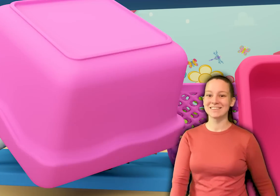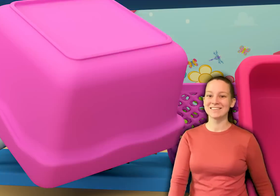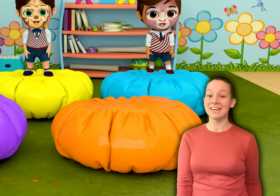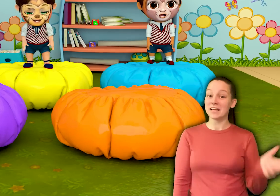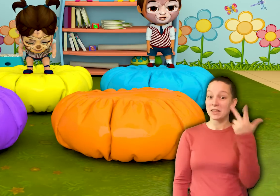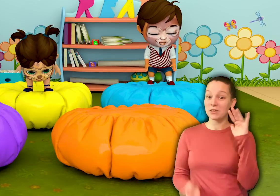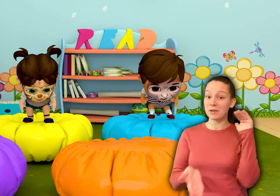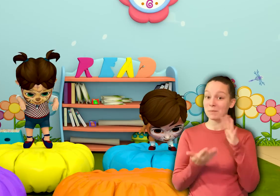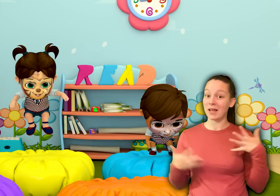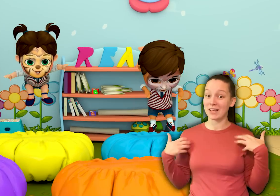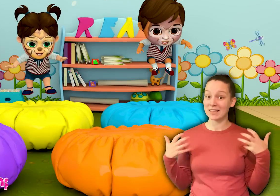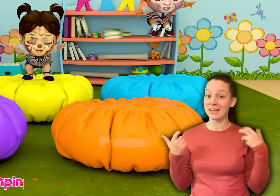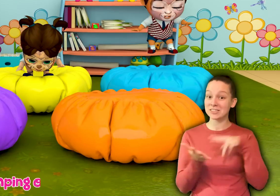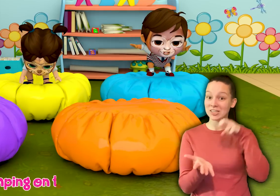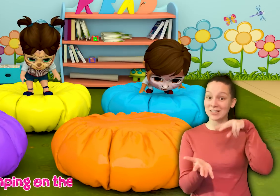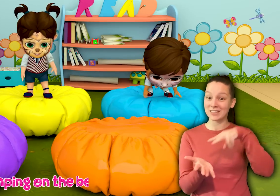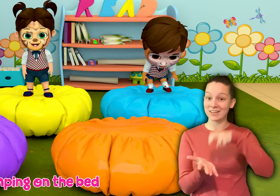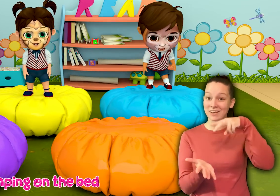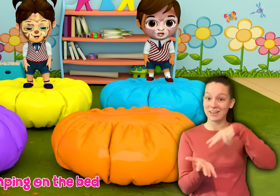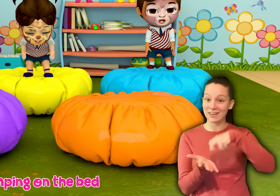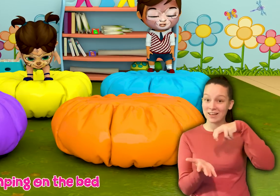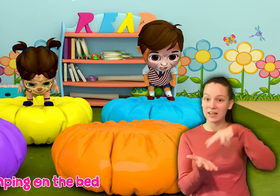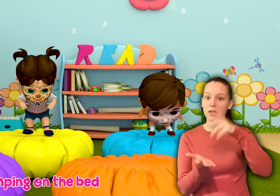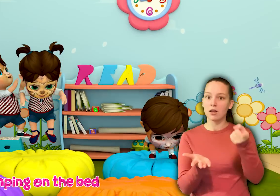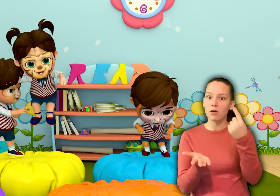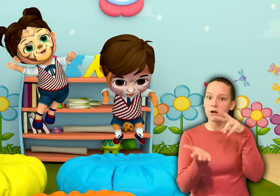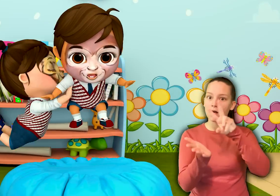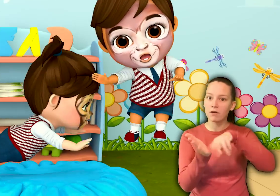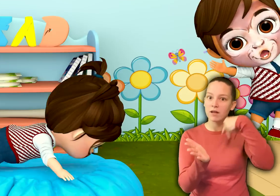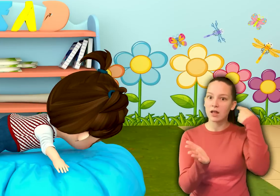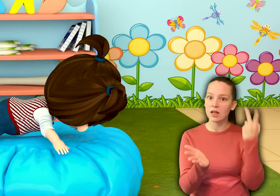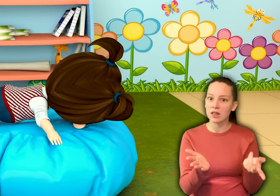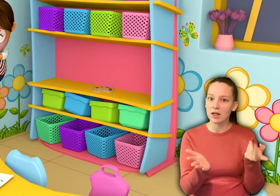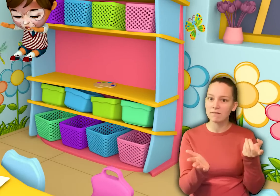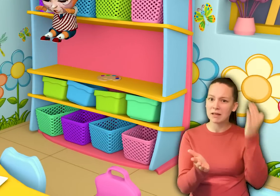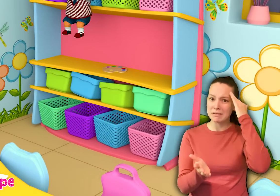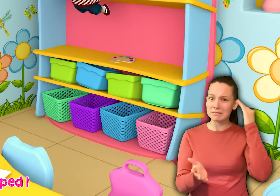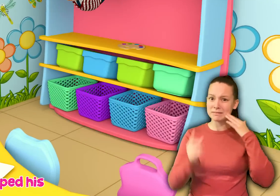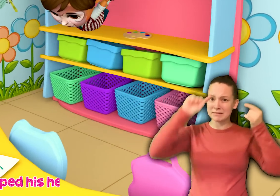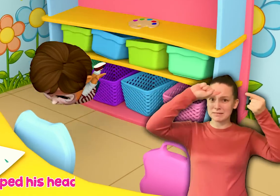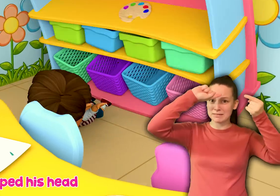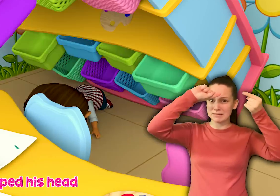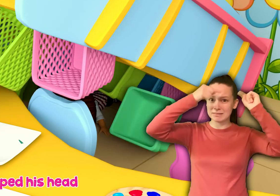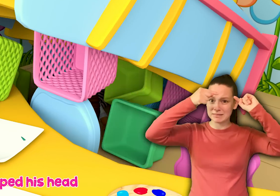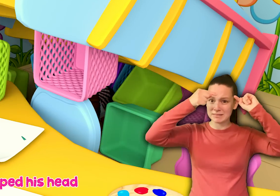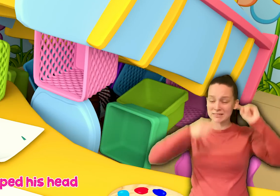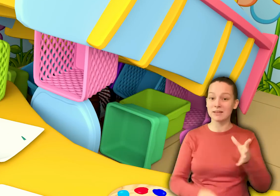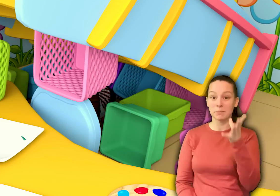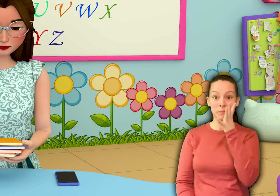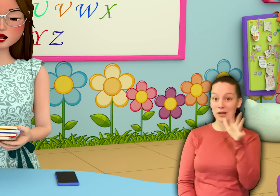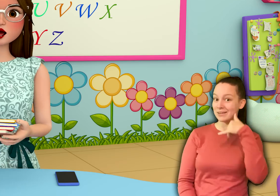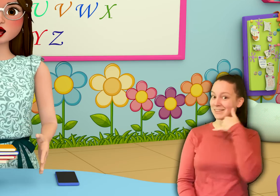bed three little monkeys jumping on the bed one fell off and bumped